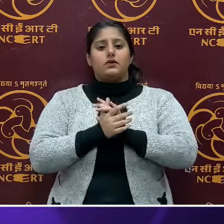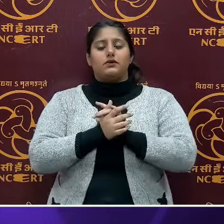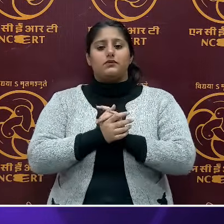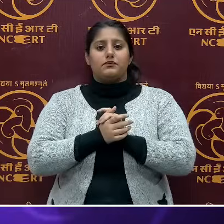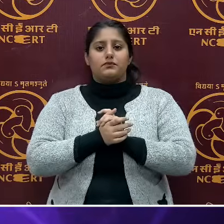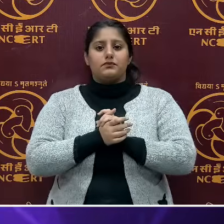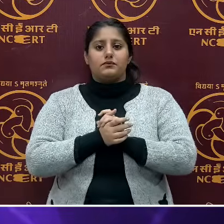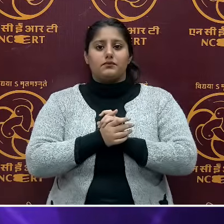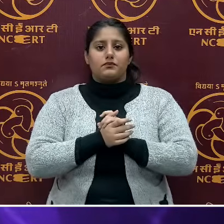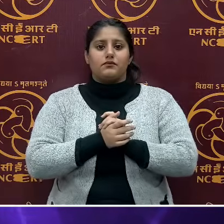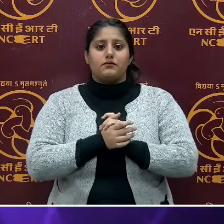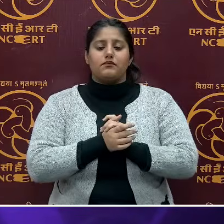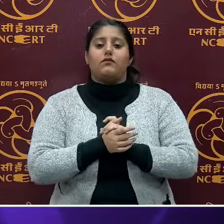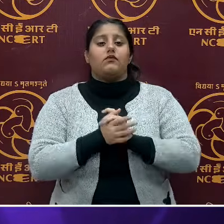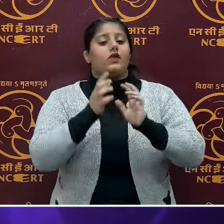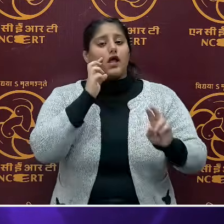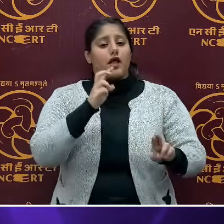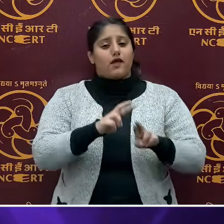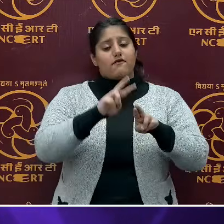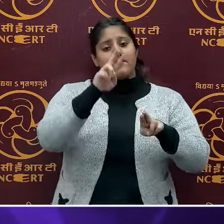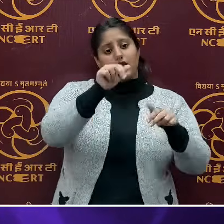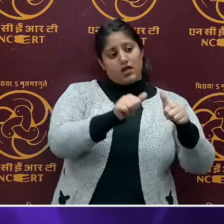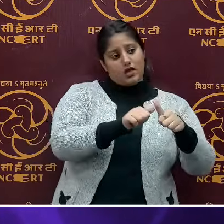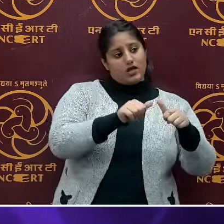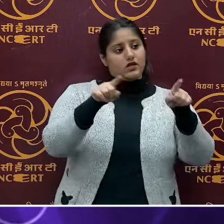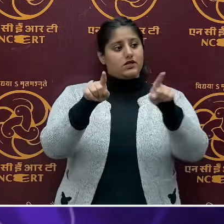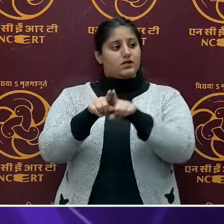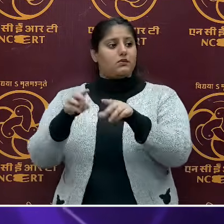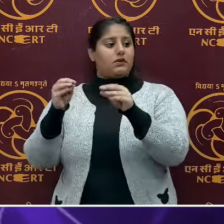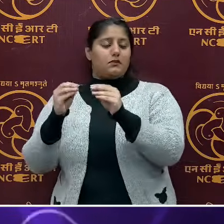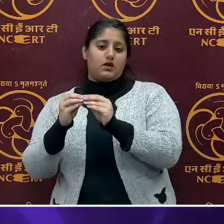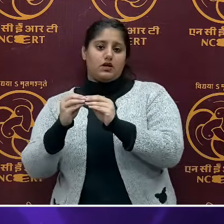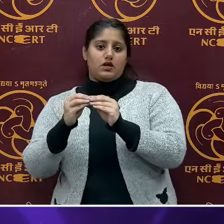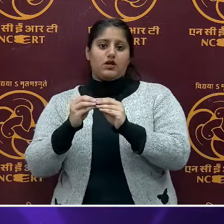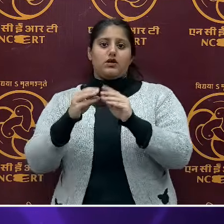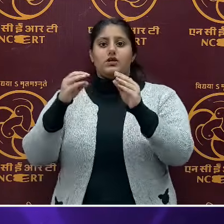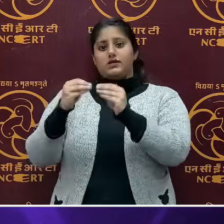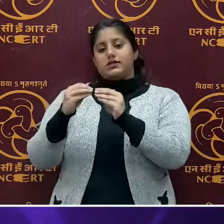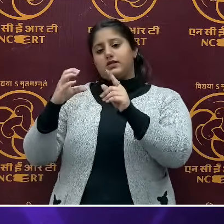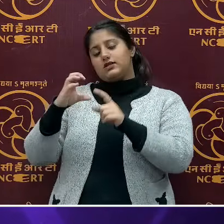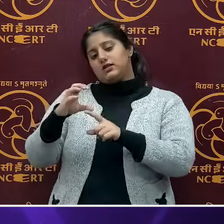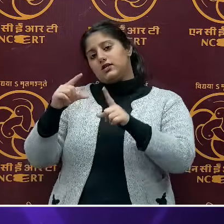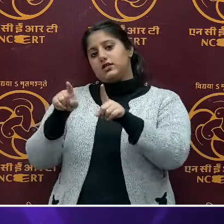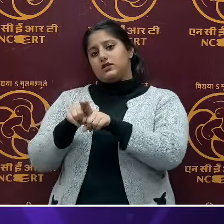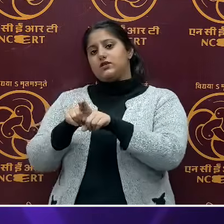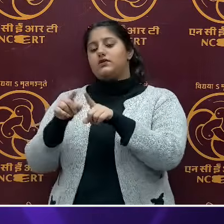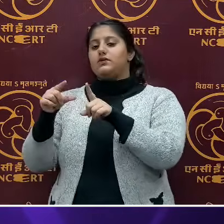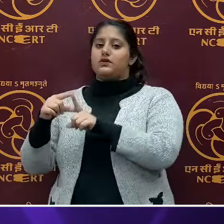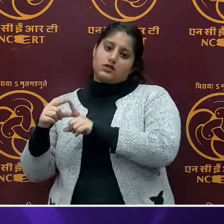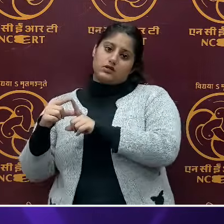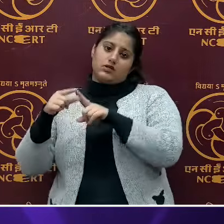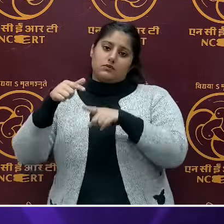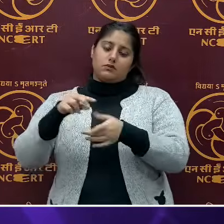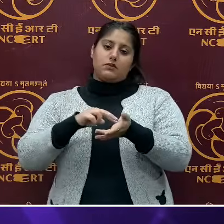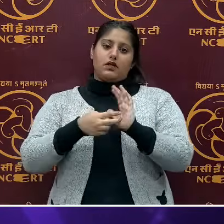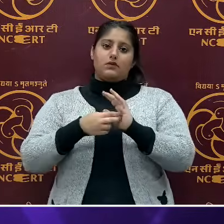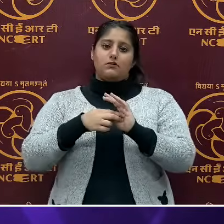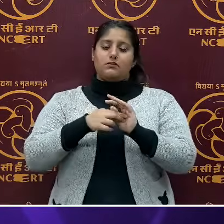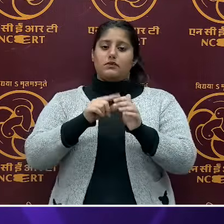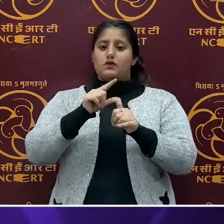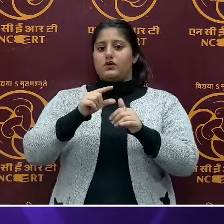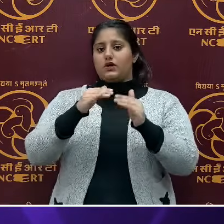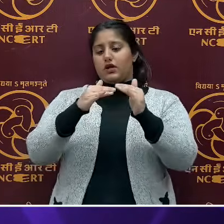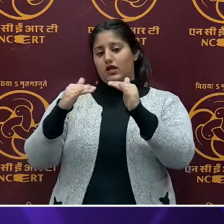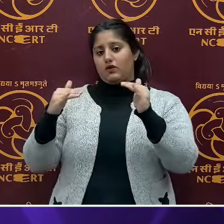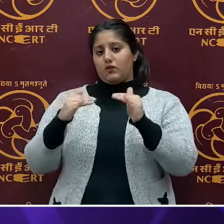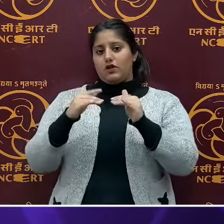understand. Now if A is to B, proportion C is to D, then their simplified forms are equal. That means